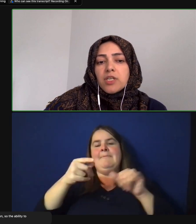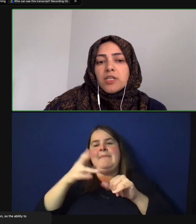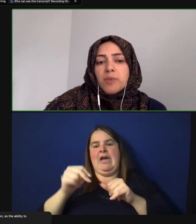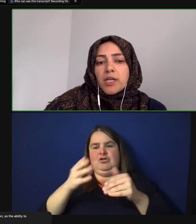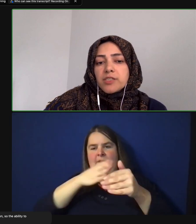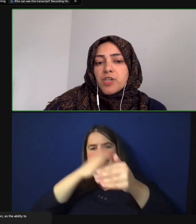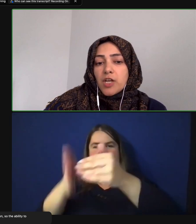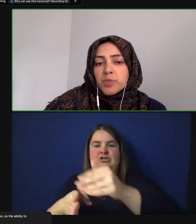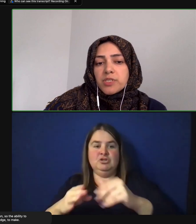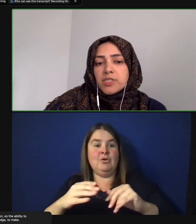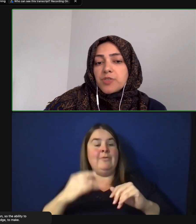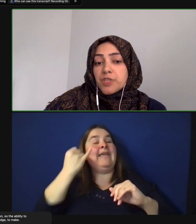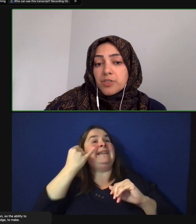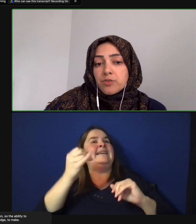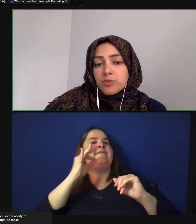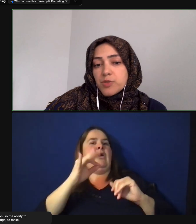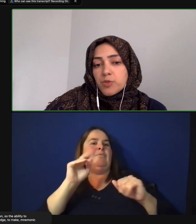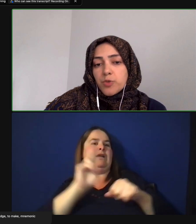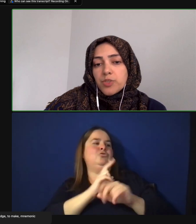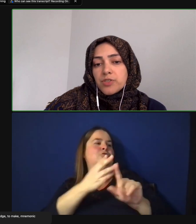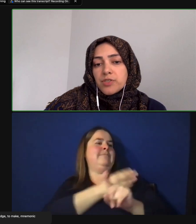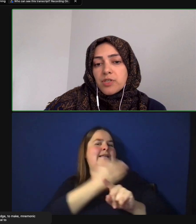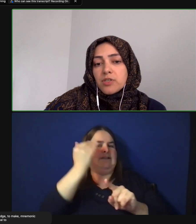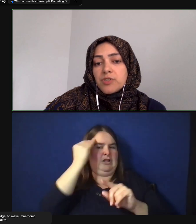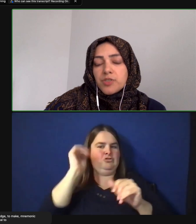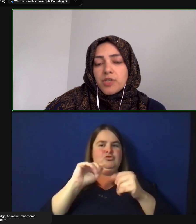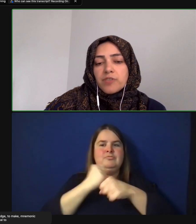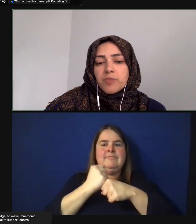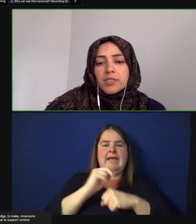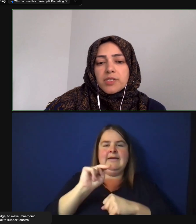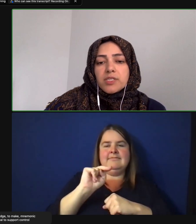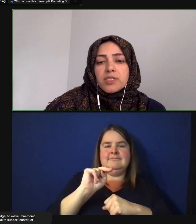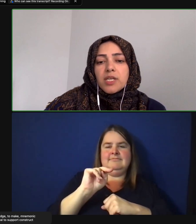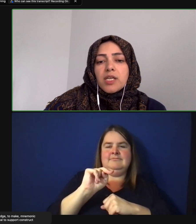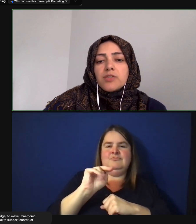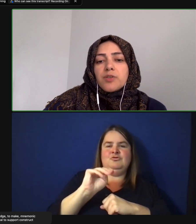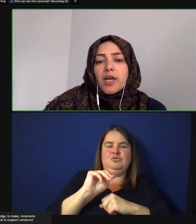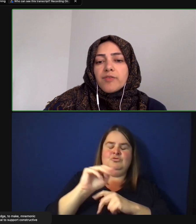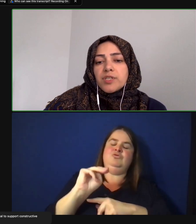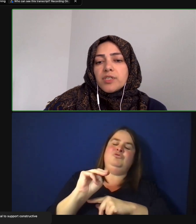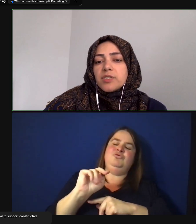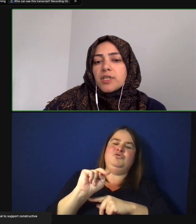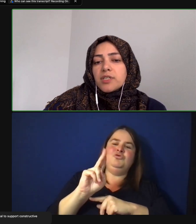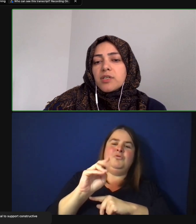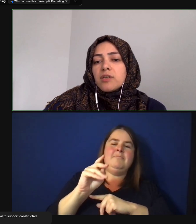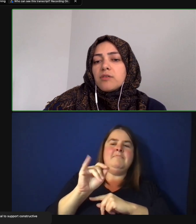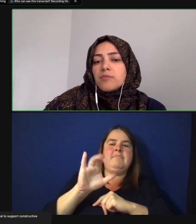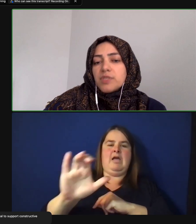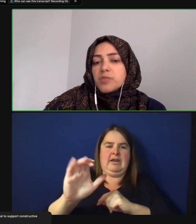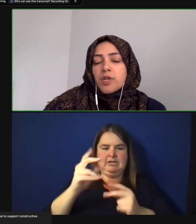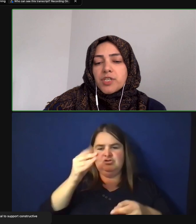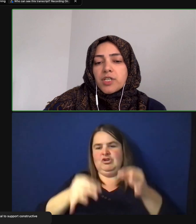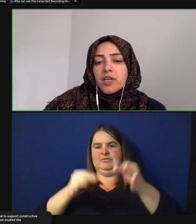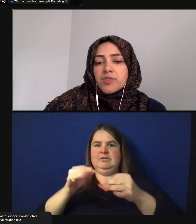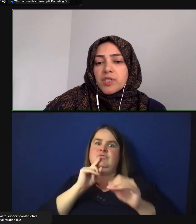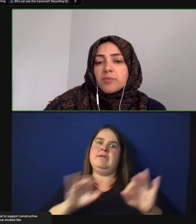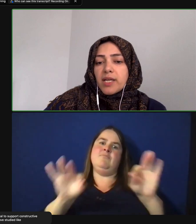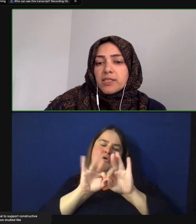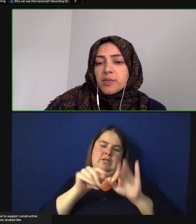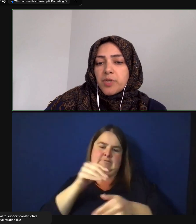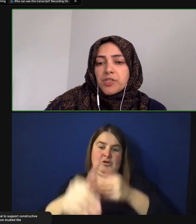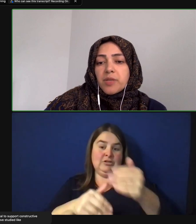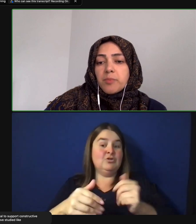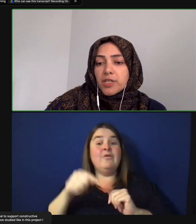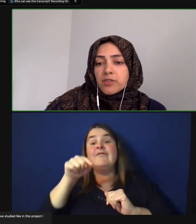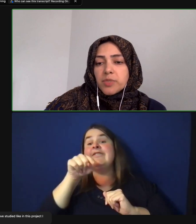make mnemonic judgment is critical to support constructive processes. So I have studied, in this project, I have studied